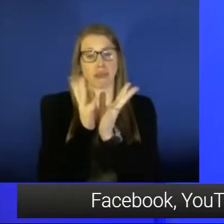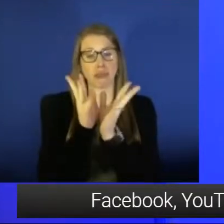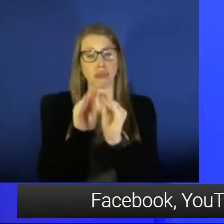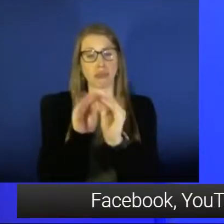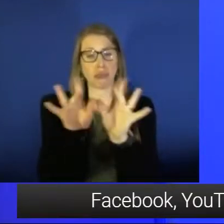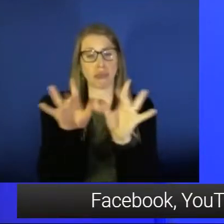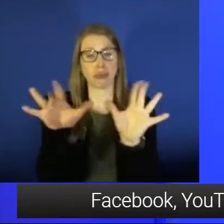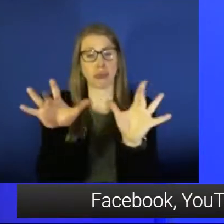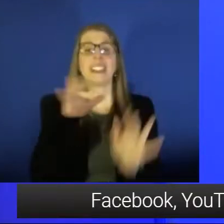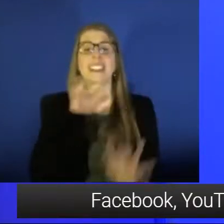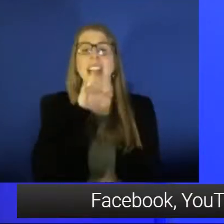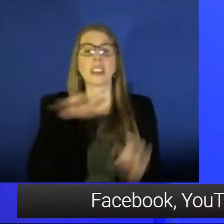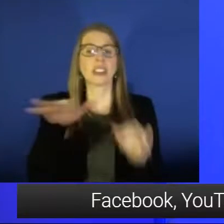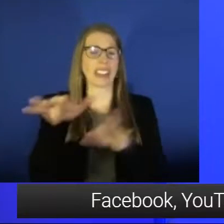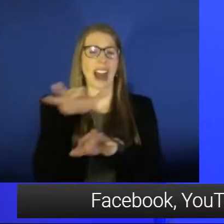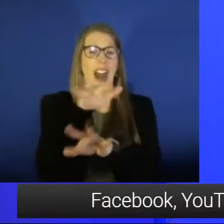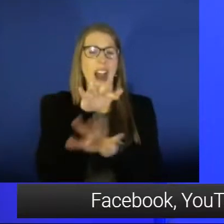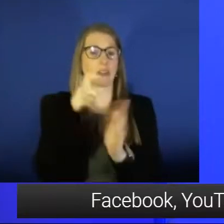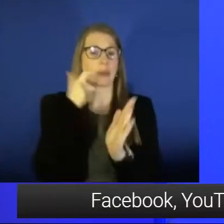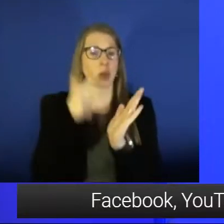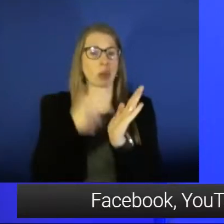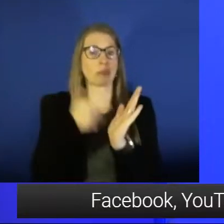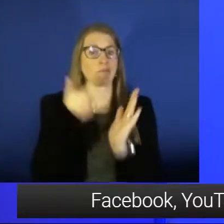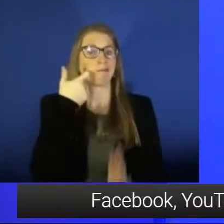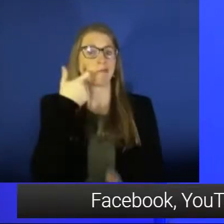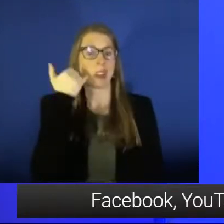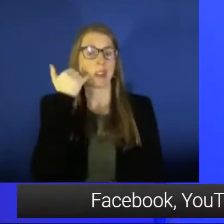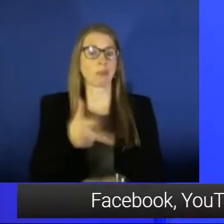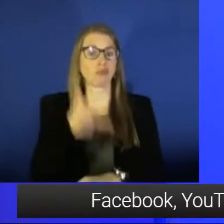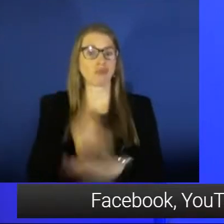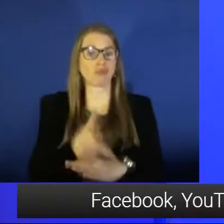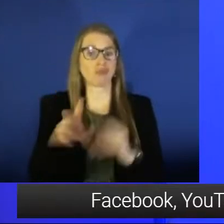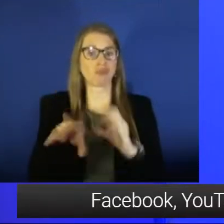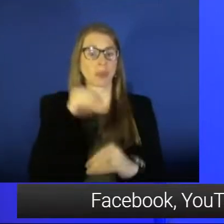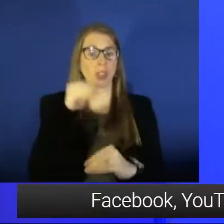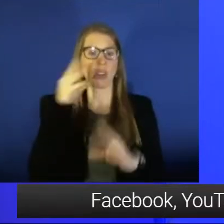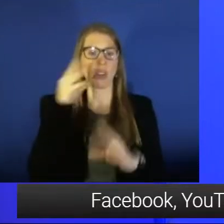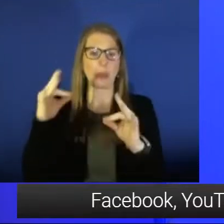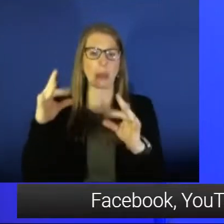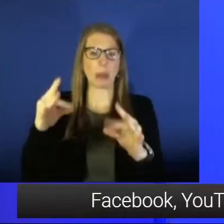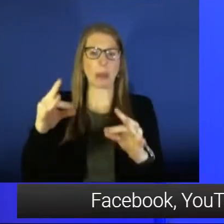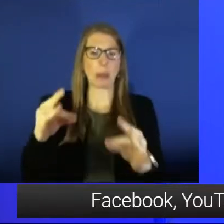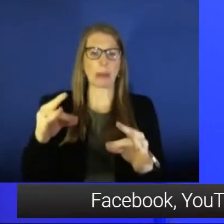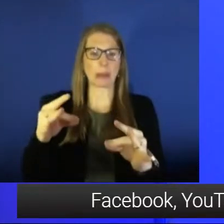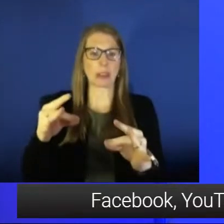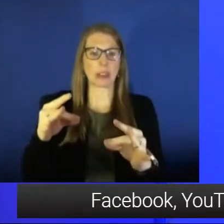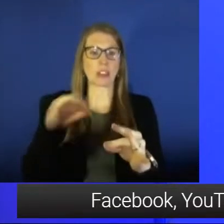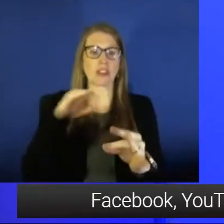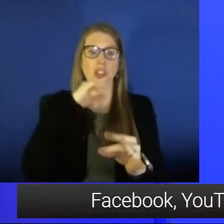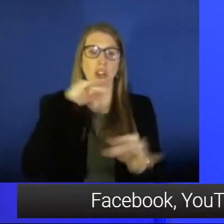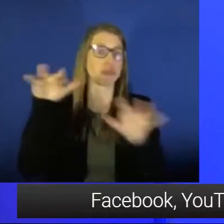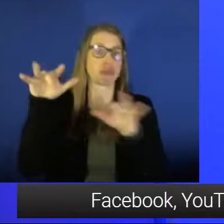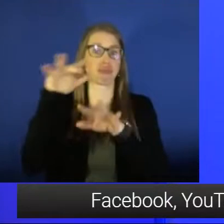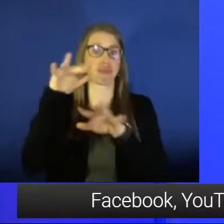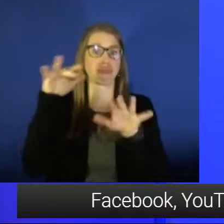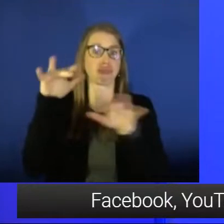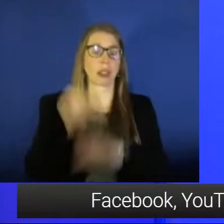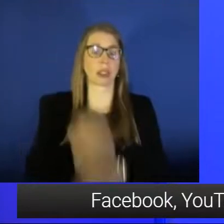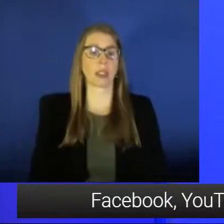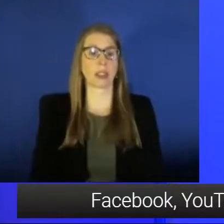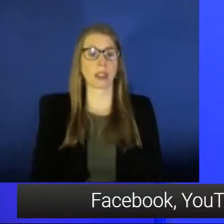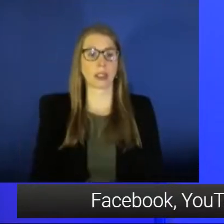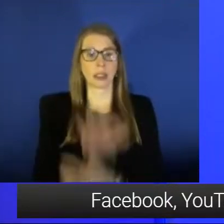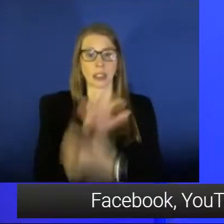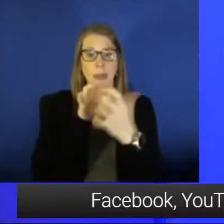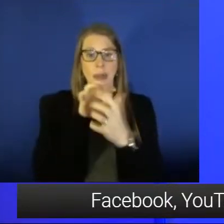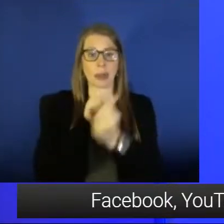notice recently, if your car was outside, there'd be dirt on it after, well, the dust's in the air. And combination of that